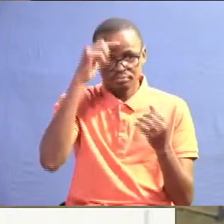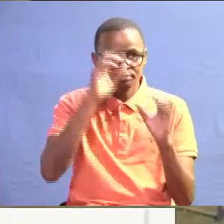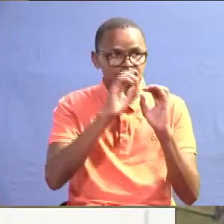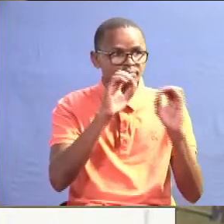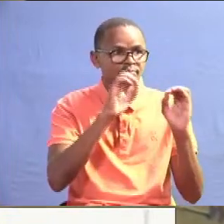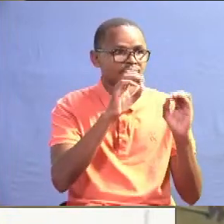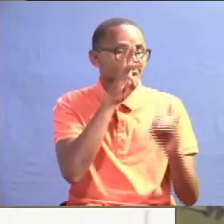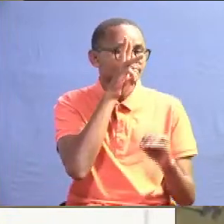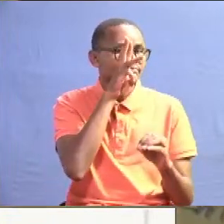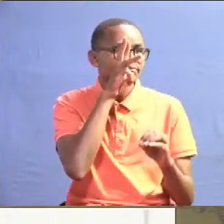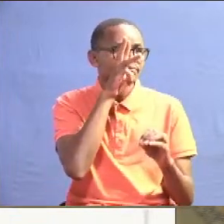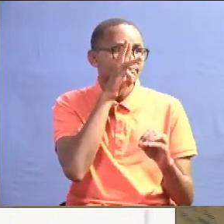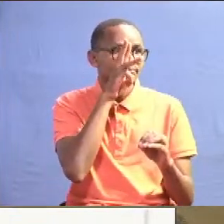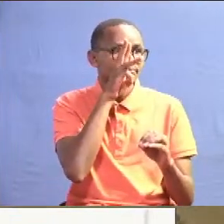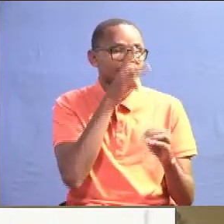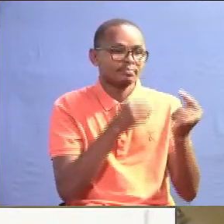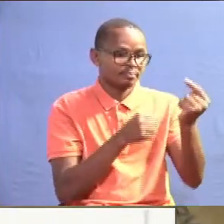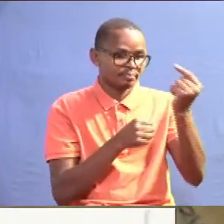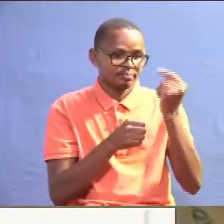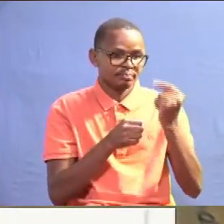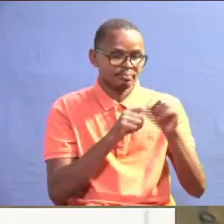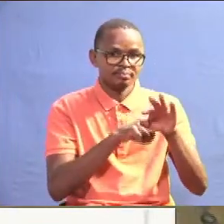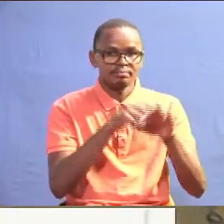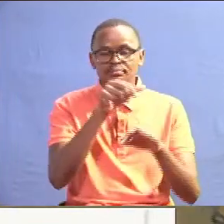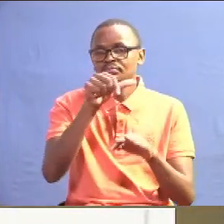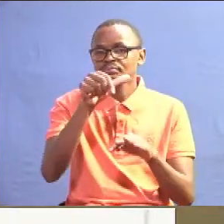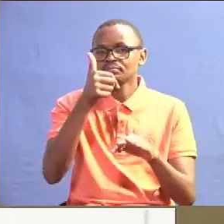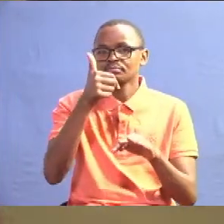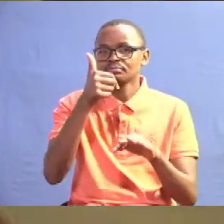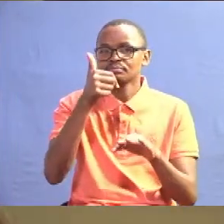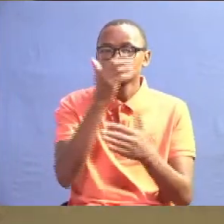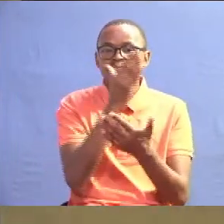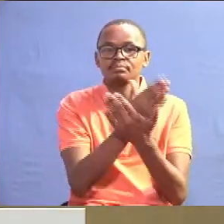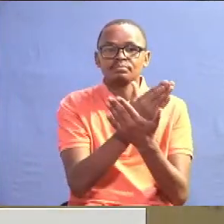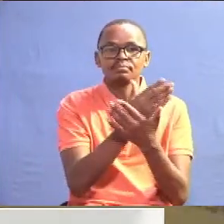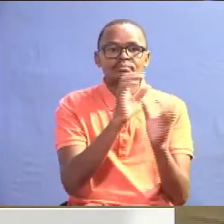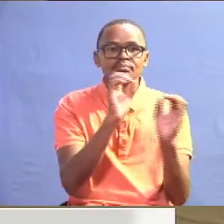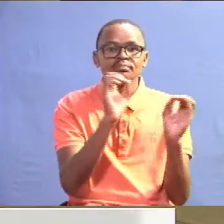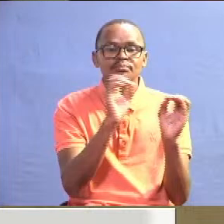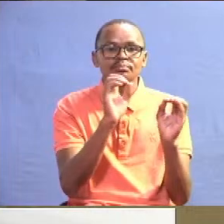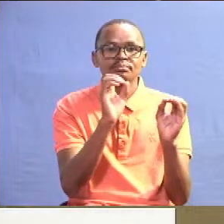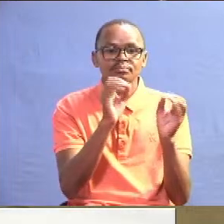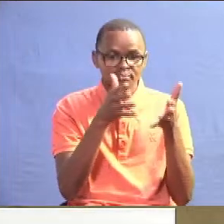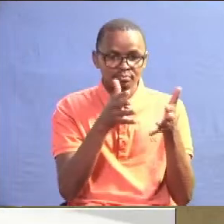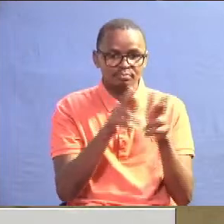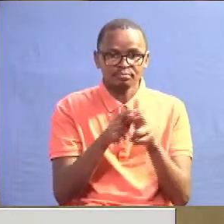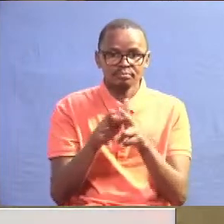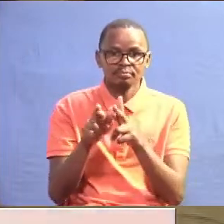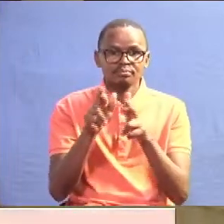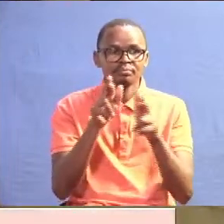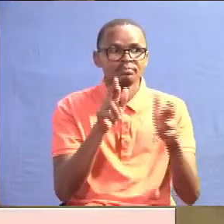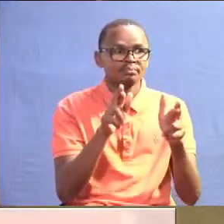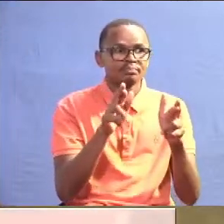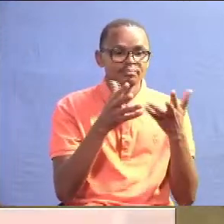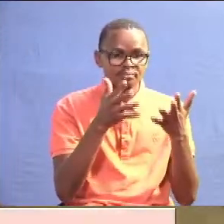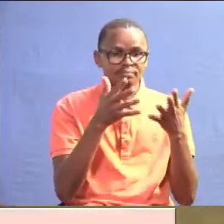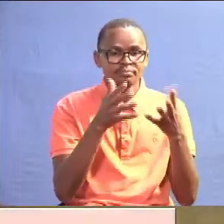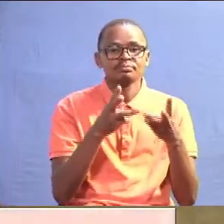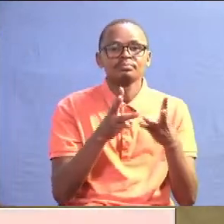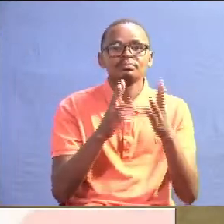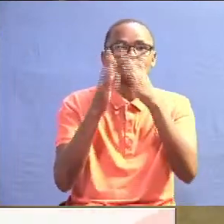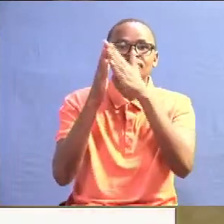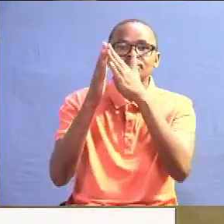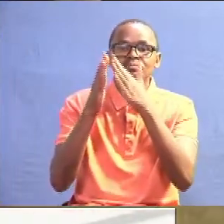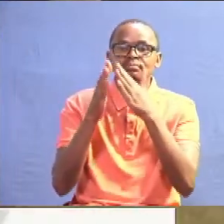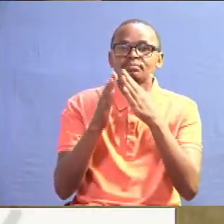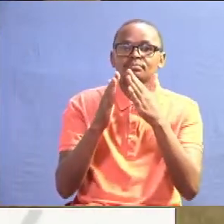halina maji. Na wamekuja, unajua wakati yule mwingine wanasema kizingizio ati hakuna barabara. Hapa kuna barabara, hizi nyumba zimetengenezwa